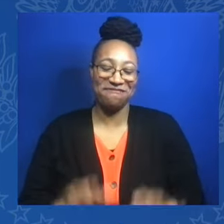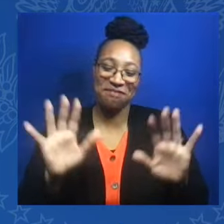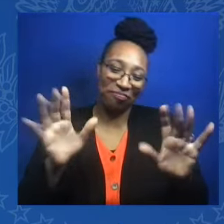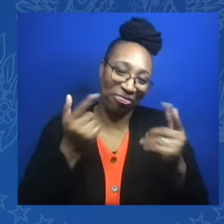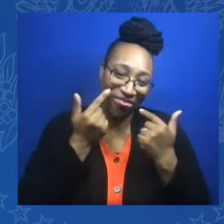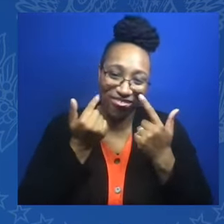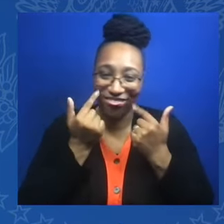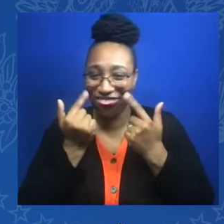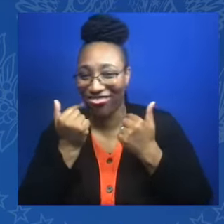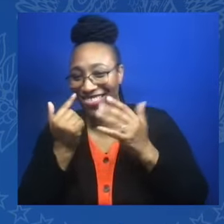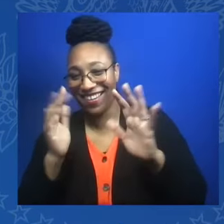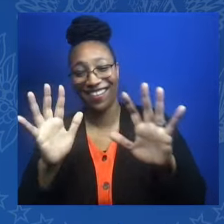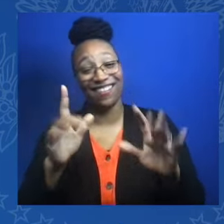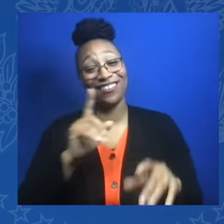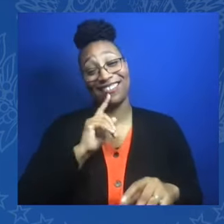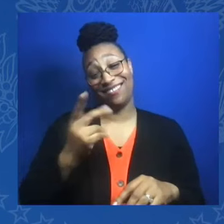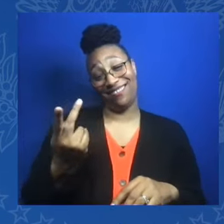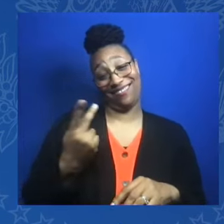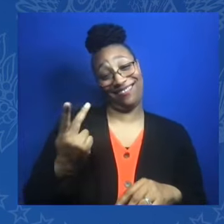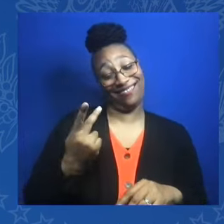really a wonder.